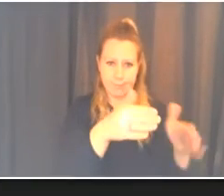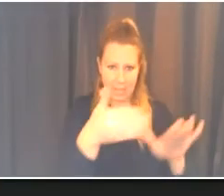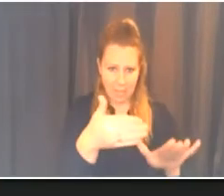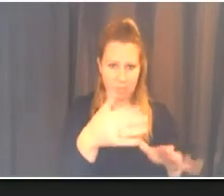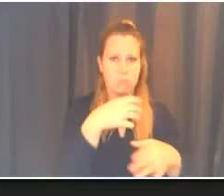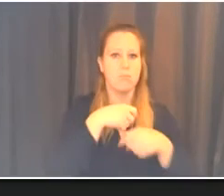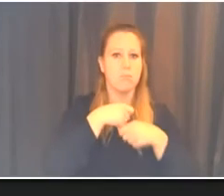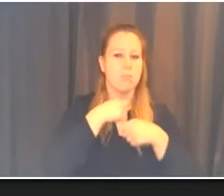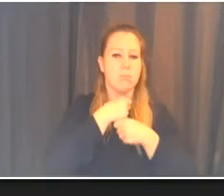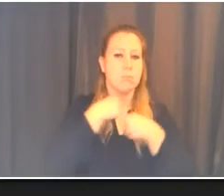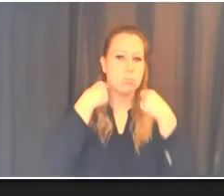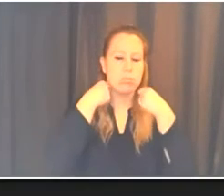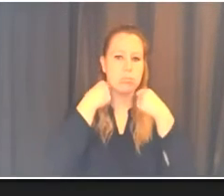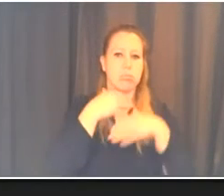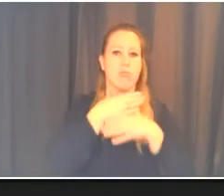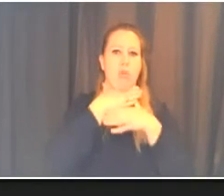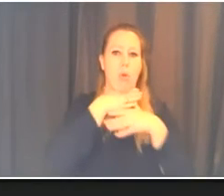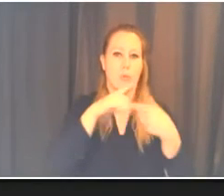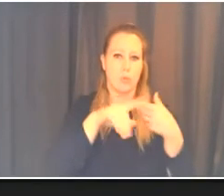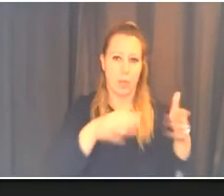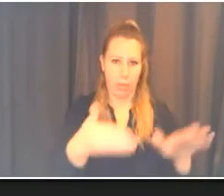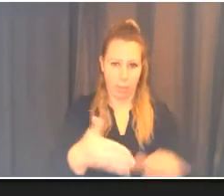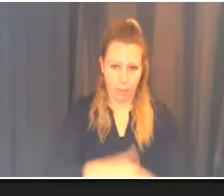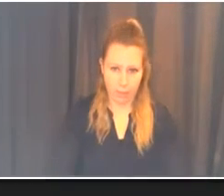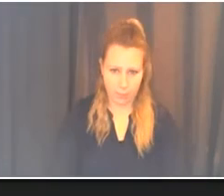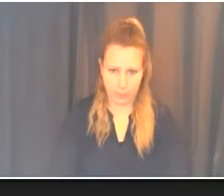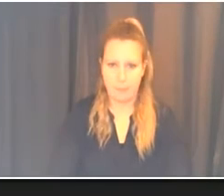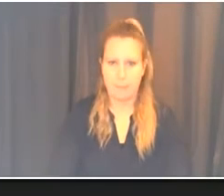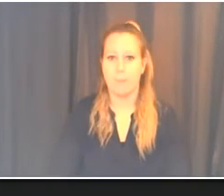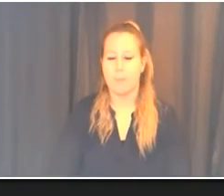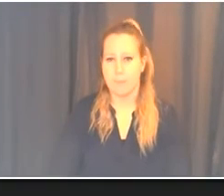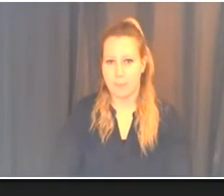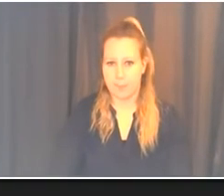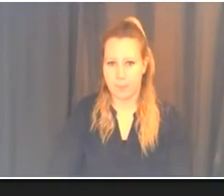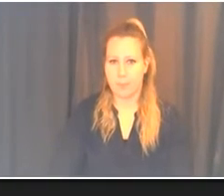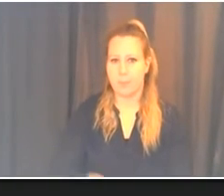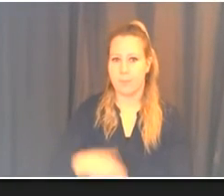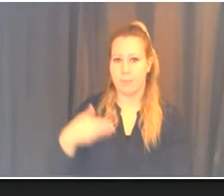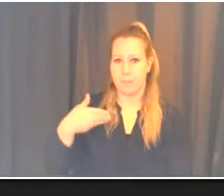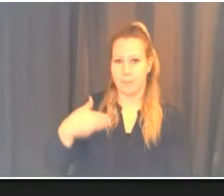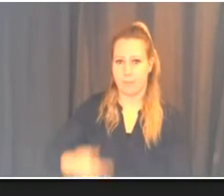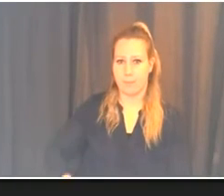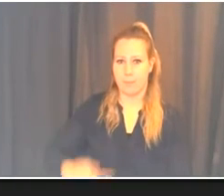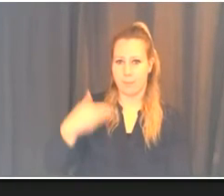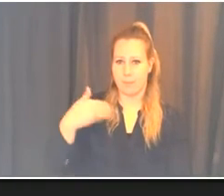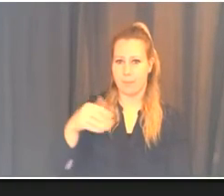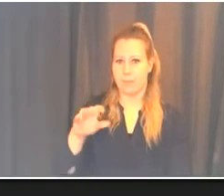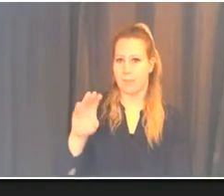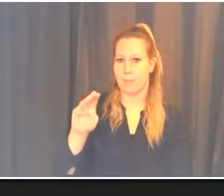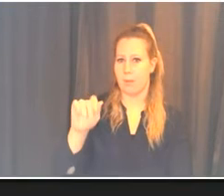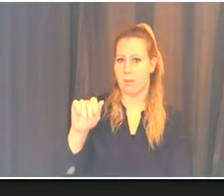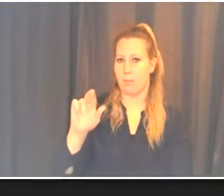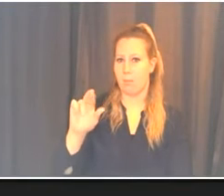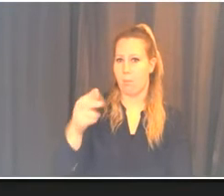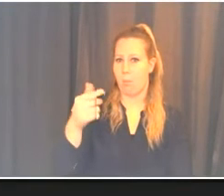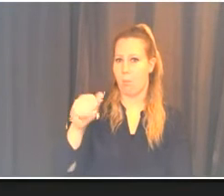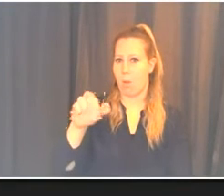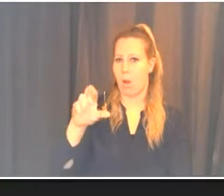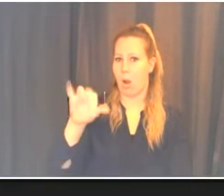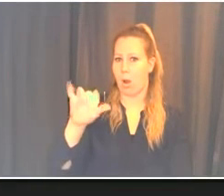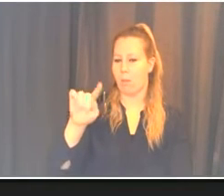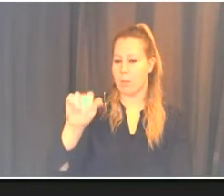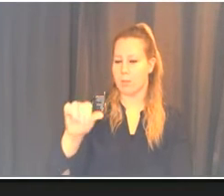and Sexual Violence the vast majority of whom are low income immigrants VIP never went on pause our